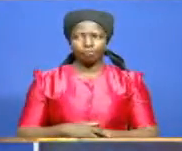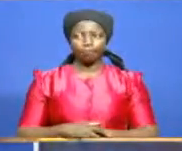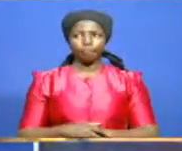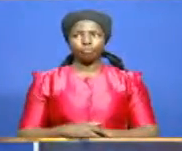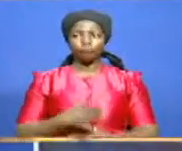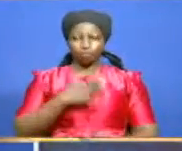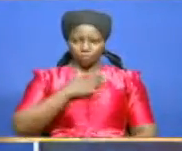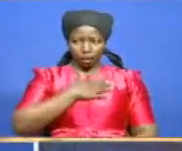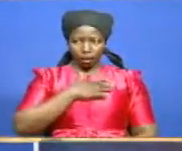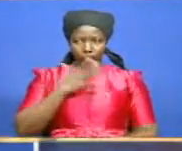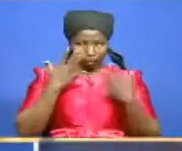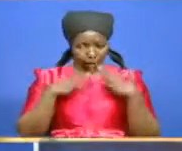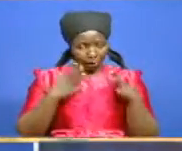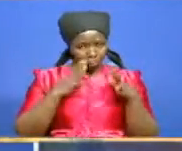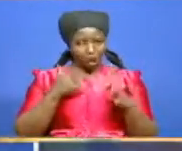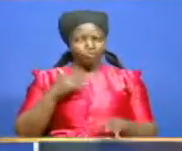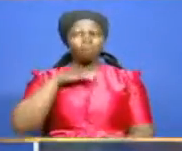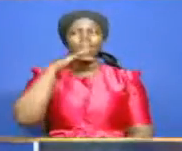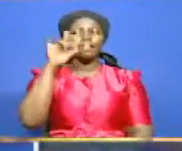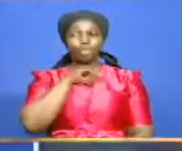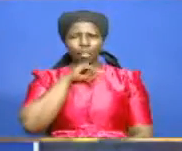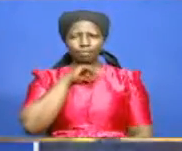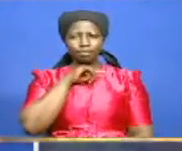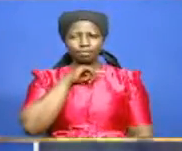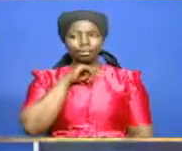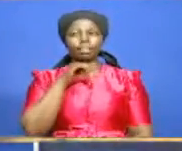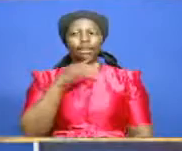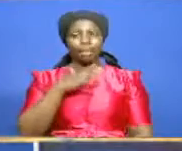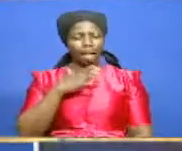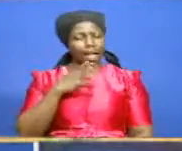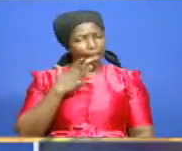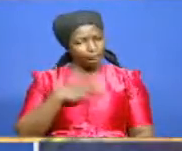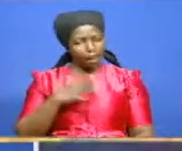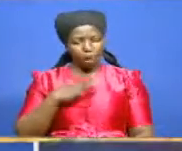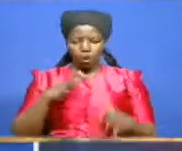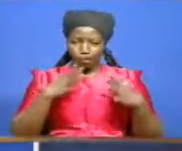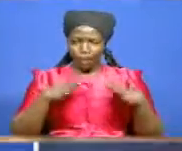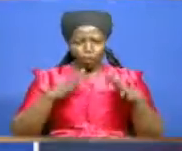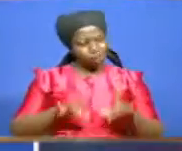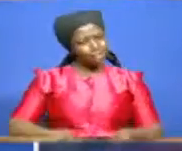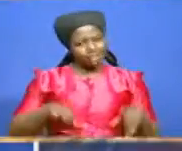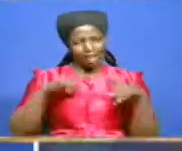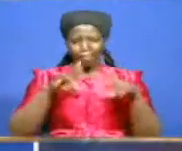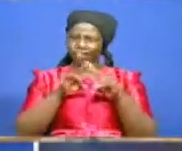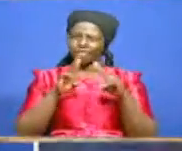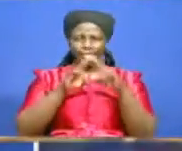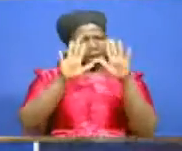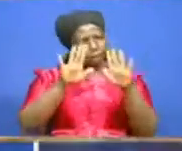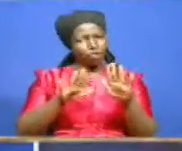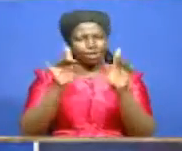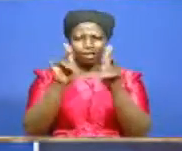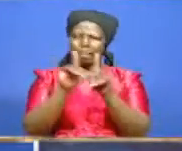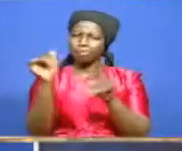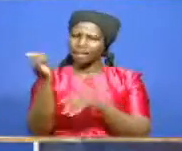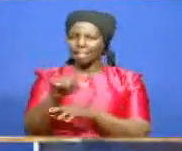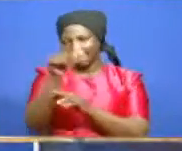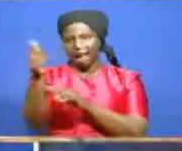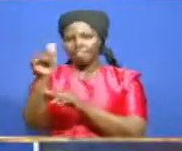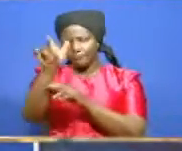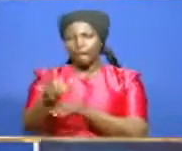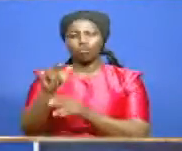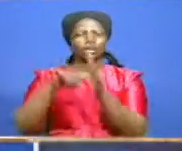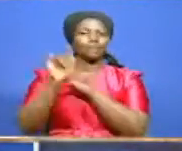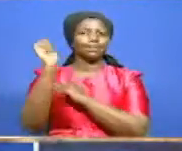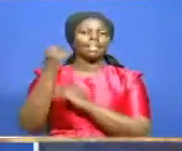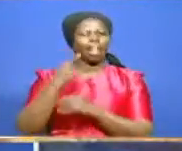Watu wetu wamepoteza maisha. Na maisha ya watu wetu ni muhimu kama mwananchi mwingine yote wa inji.